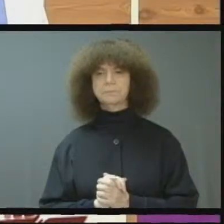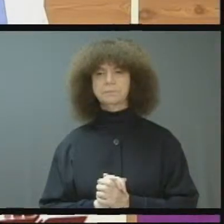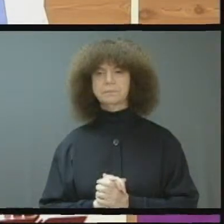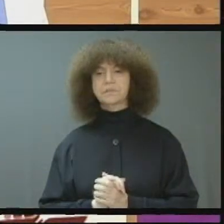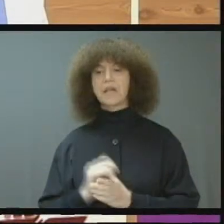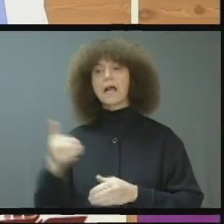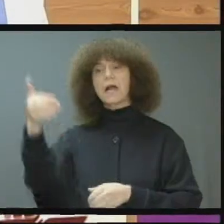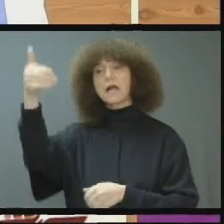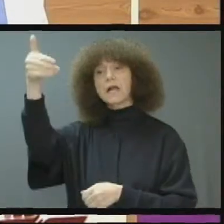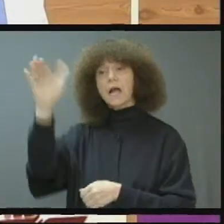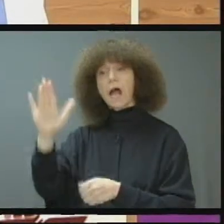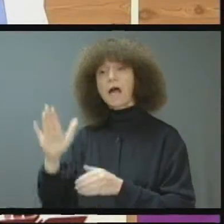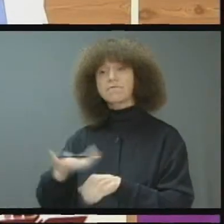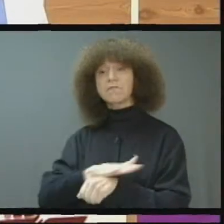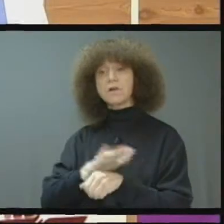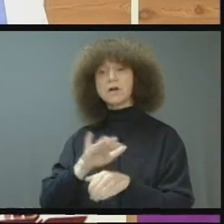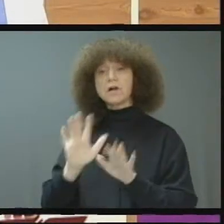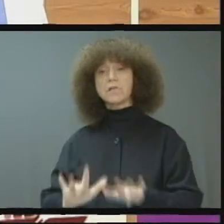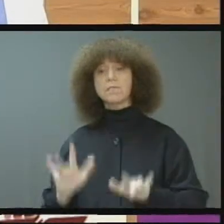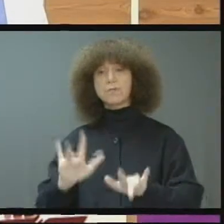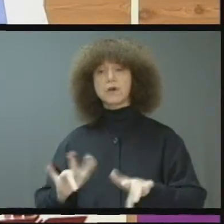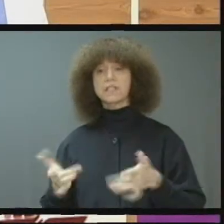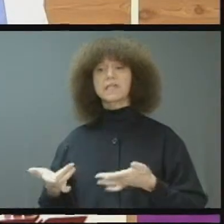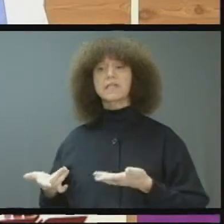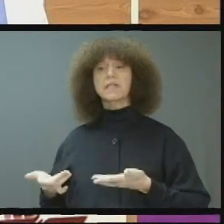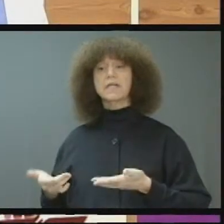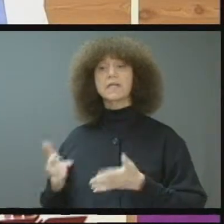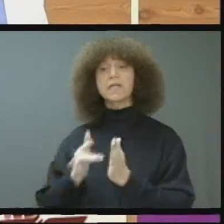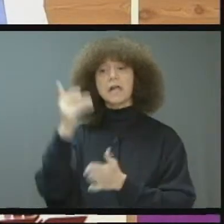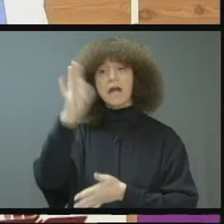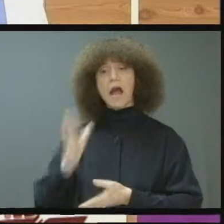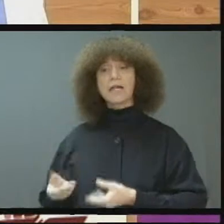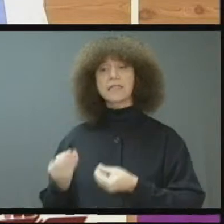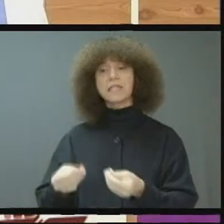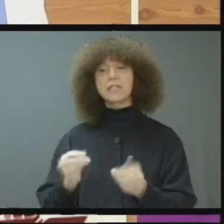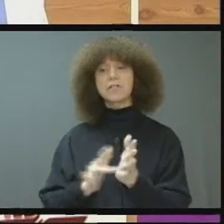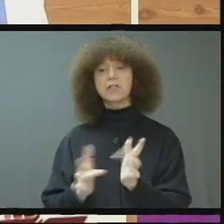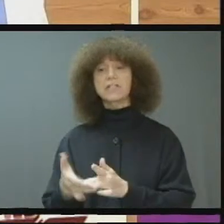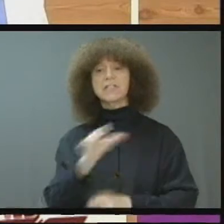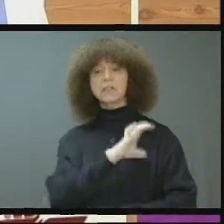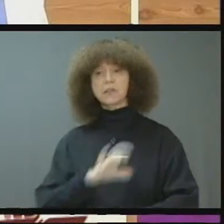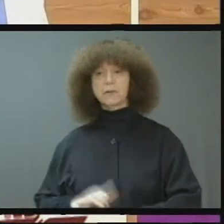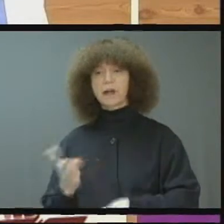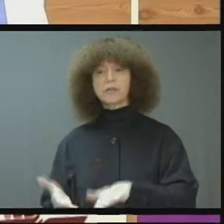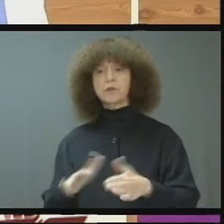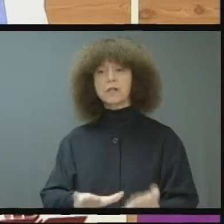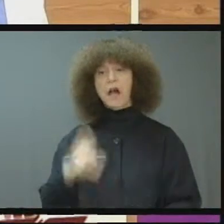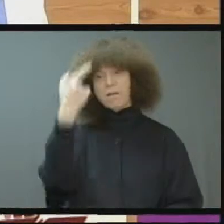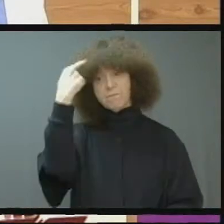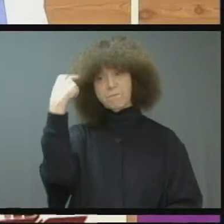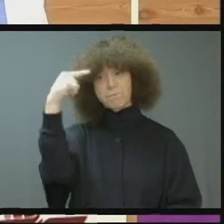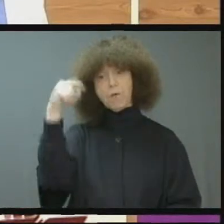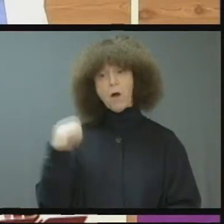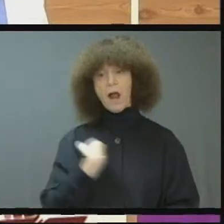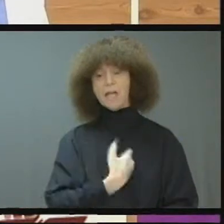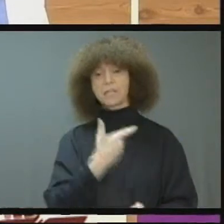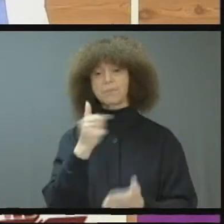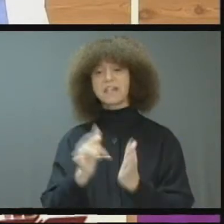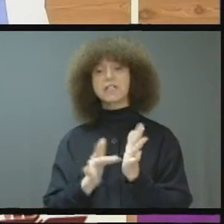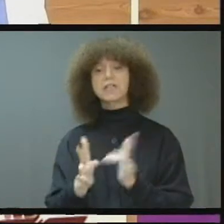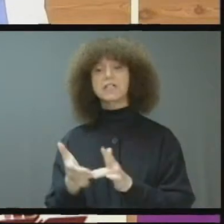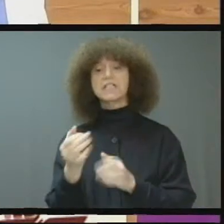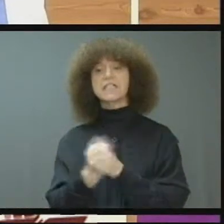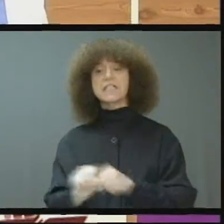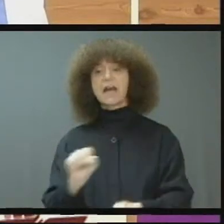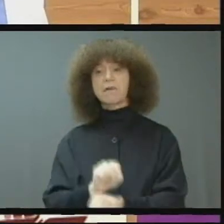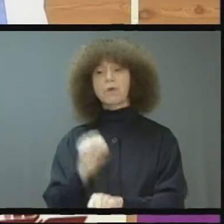In the mercy of Almighty God, Jesus Christ was given to die for us, and for his sake God forgives us all of our sins. To those